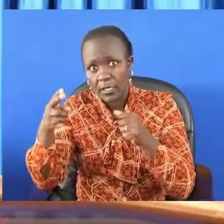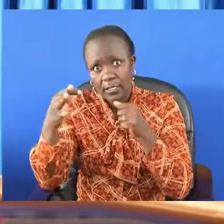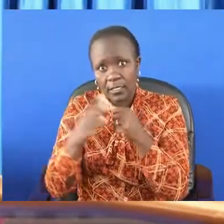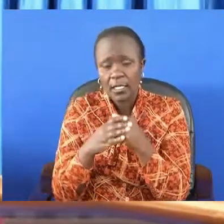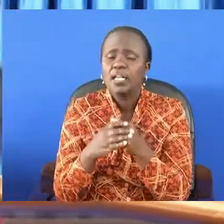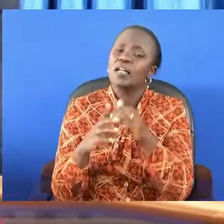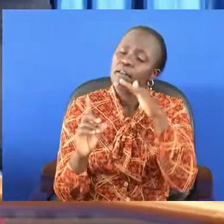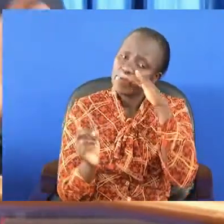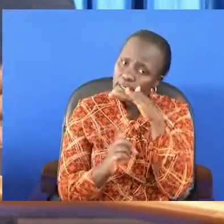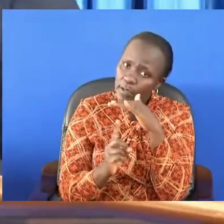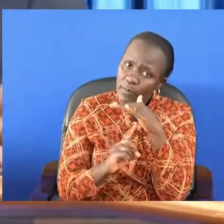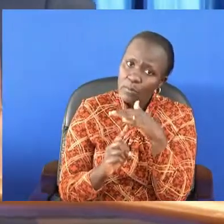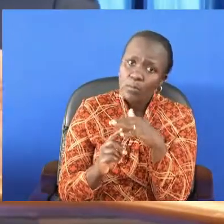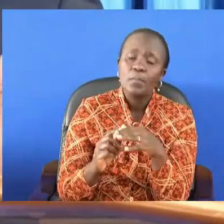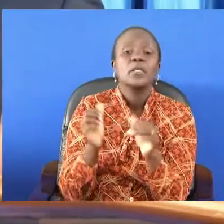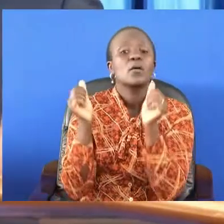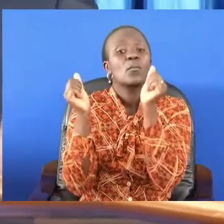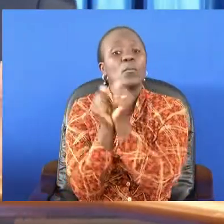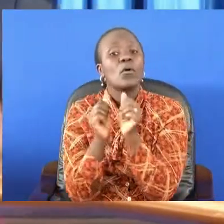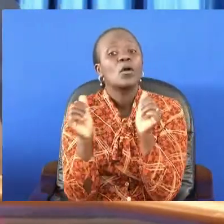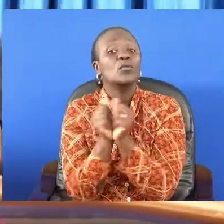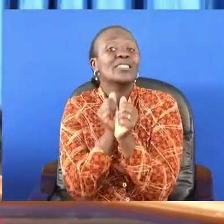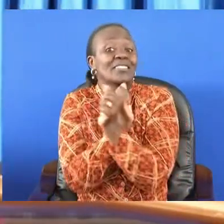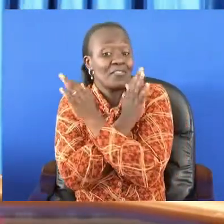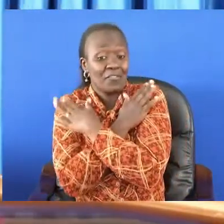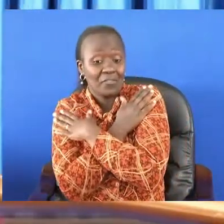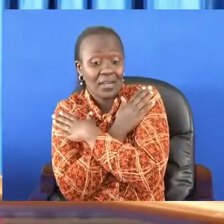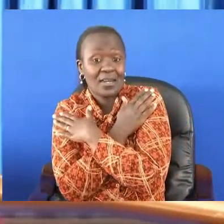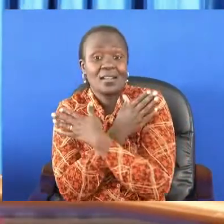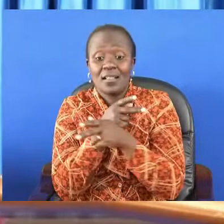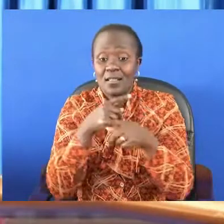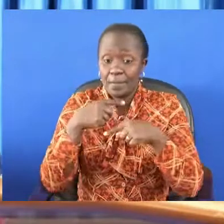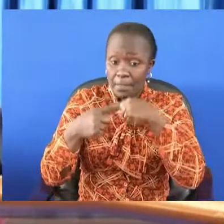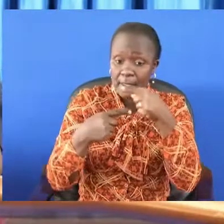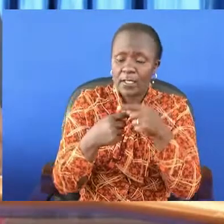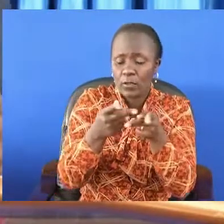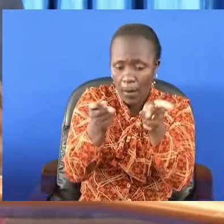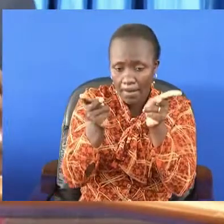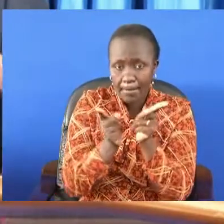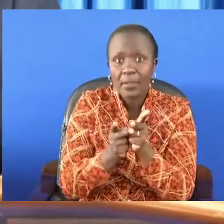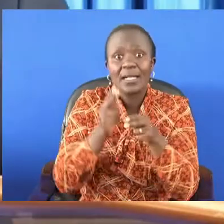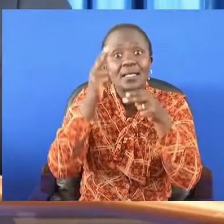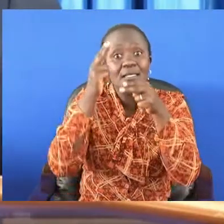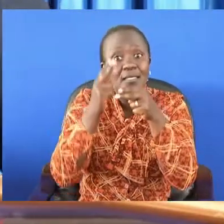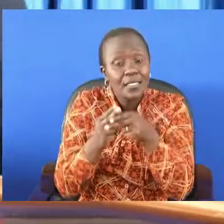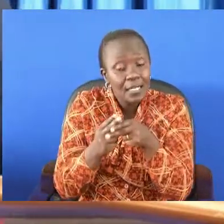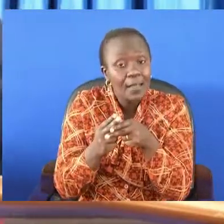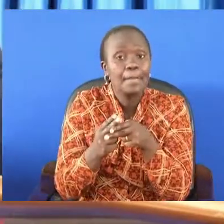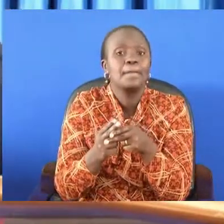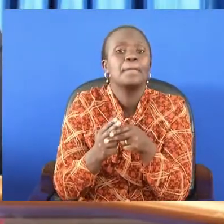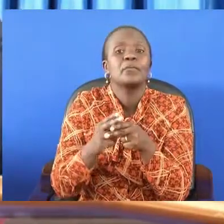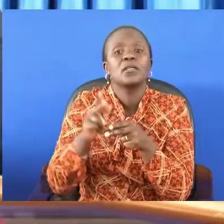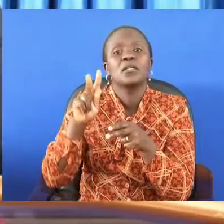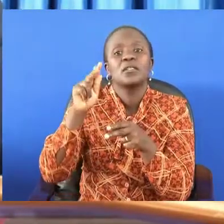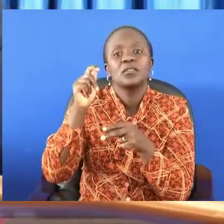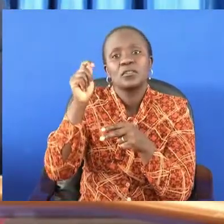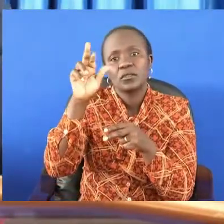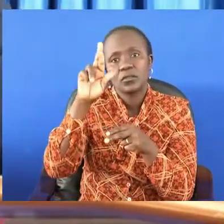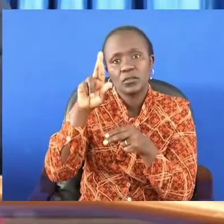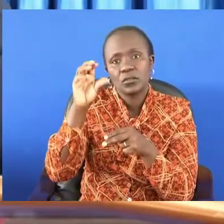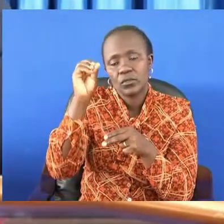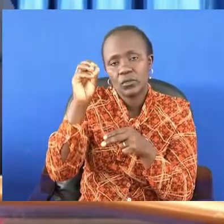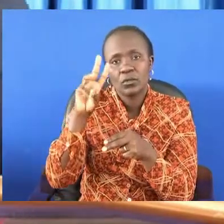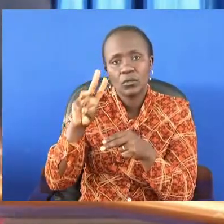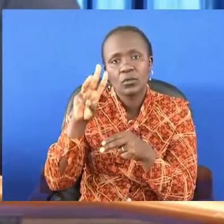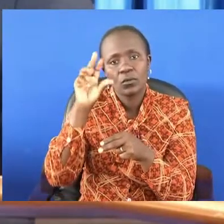ministry, Paul and his team, they reached a place called Troas in Acts chapter 16 and verse number